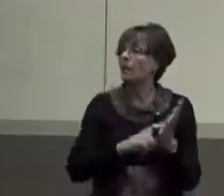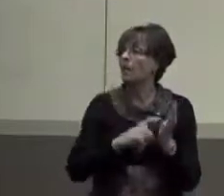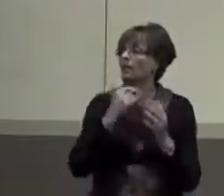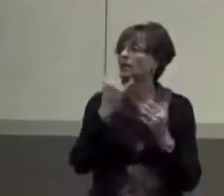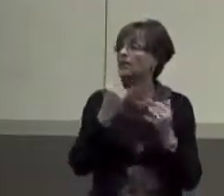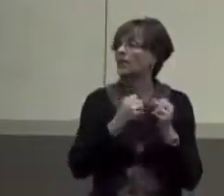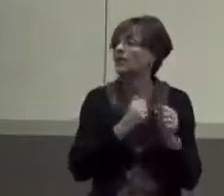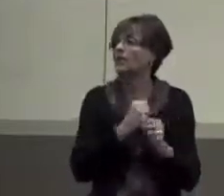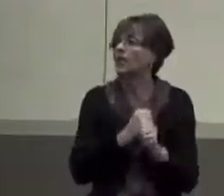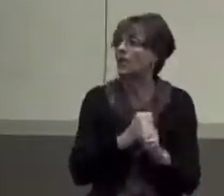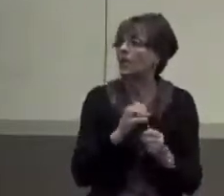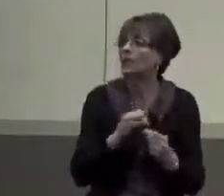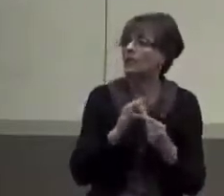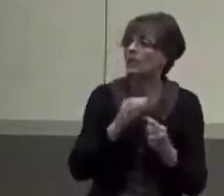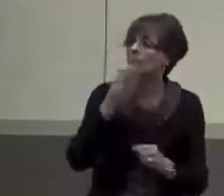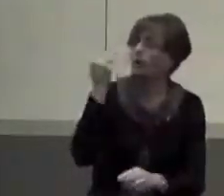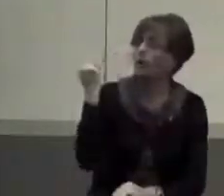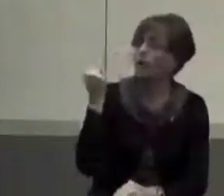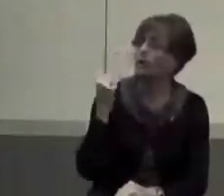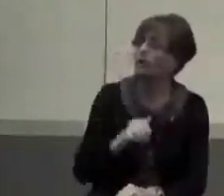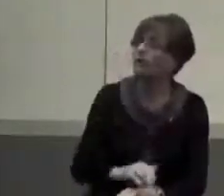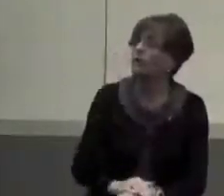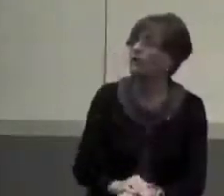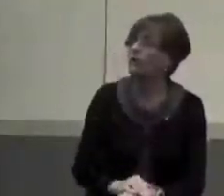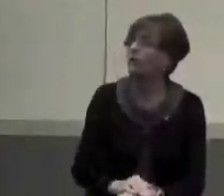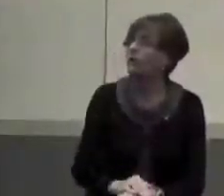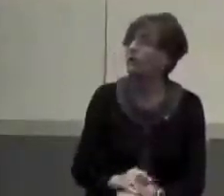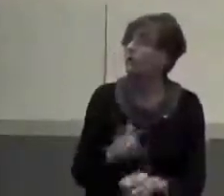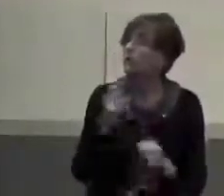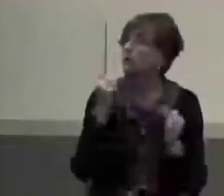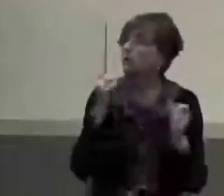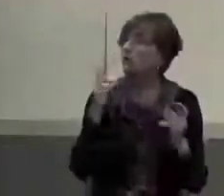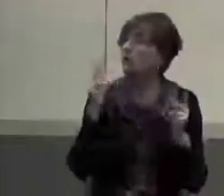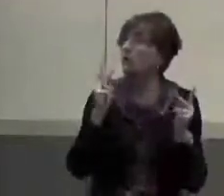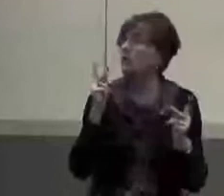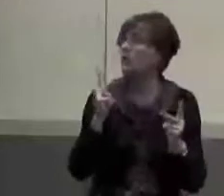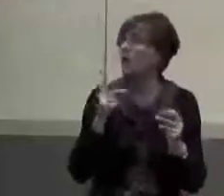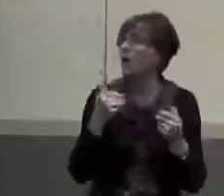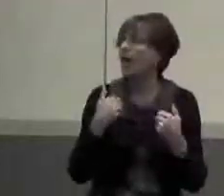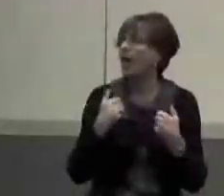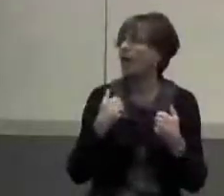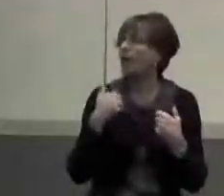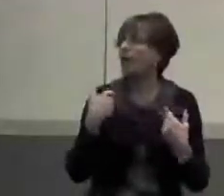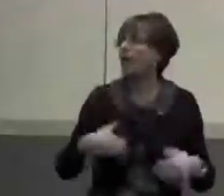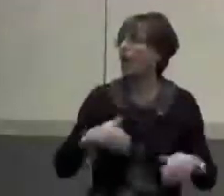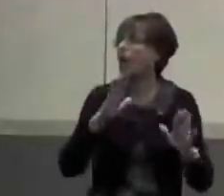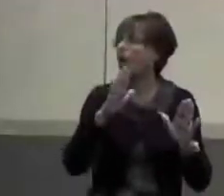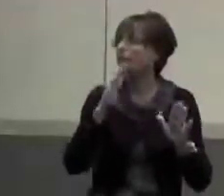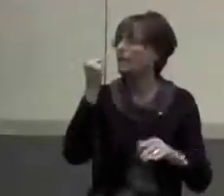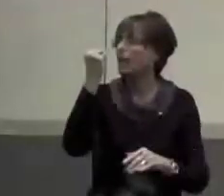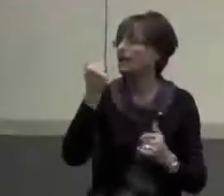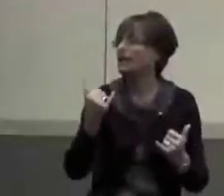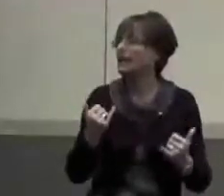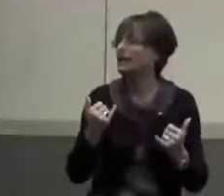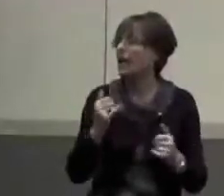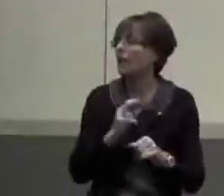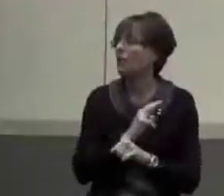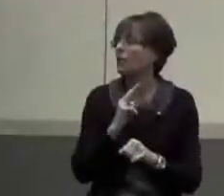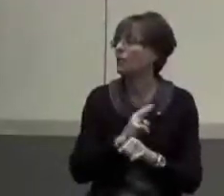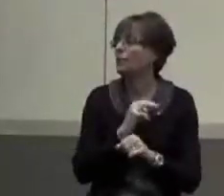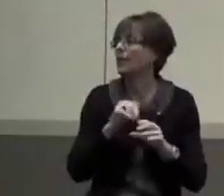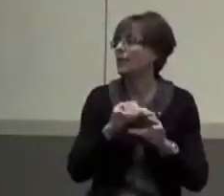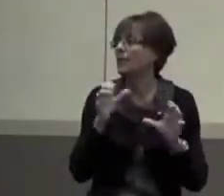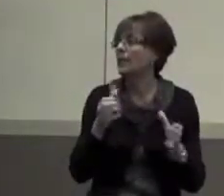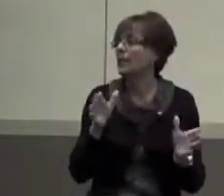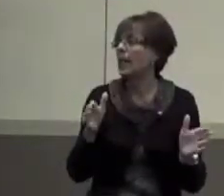building, because of Pinterest, so many people have had these awesome ideas now that they're using, and then